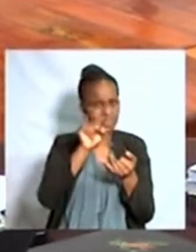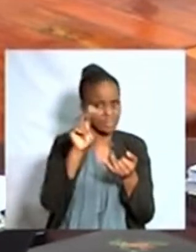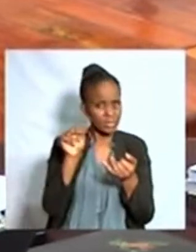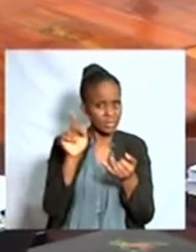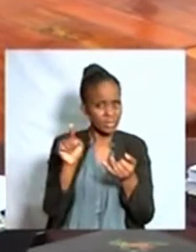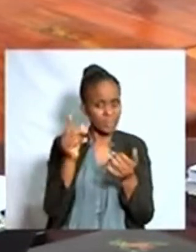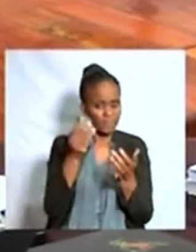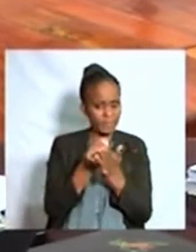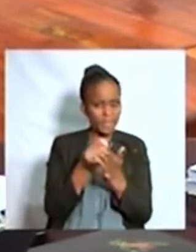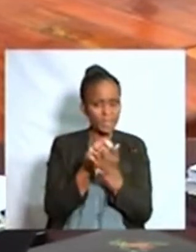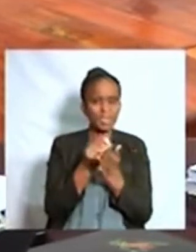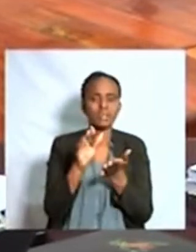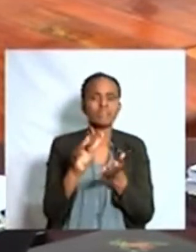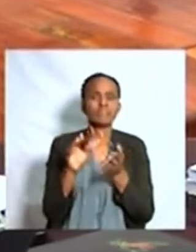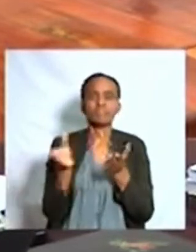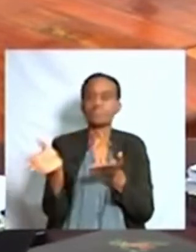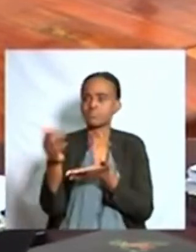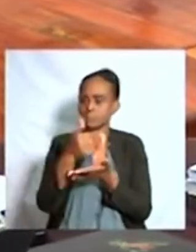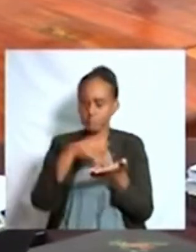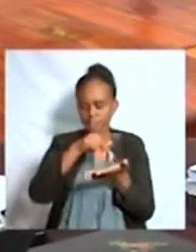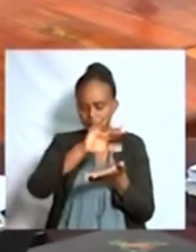the funds had not been reimbursed.